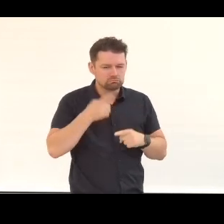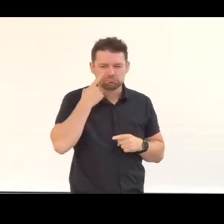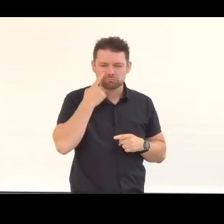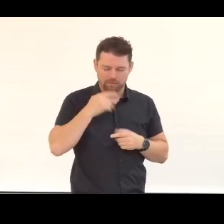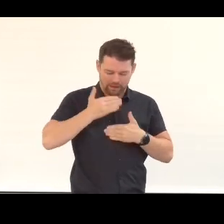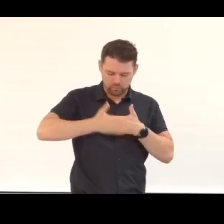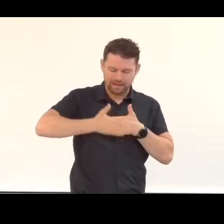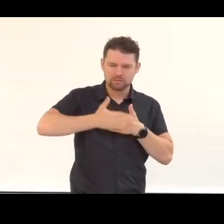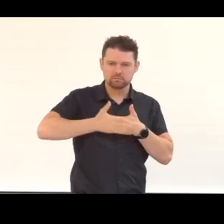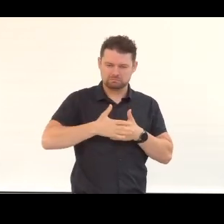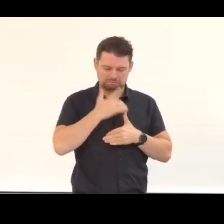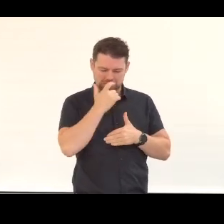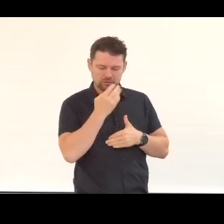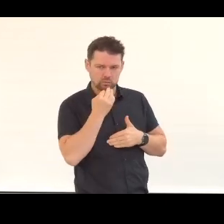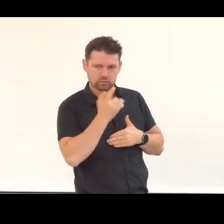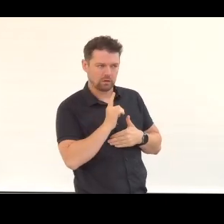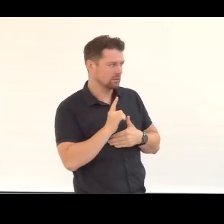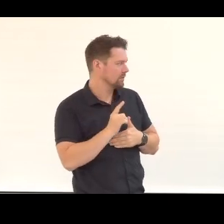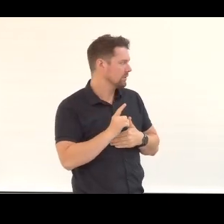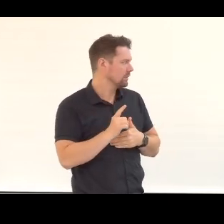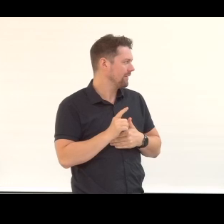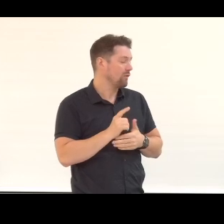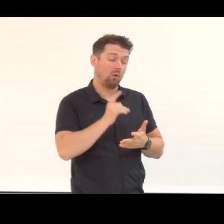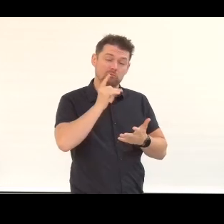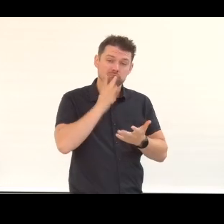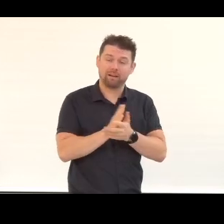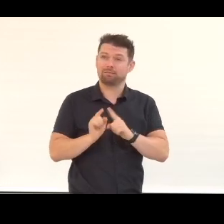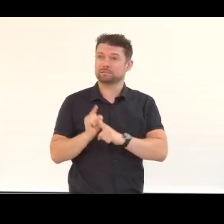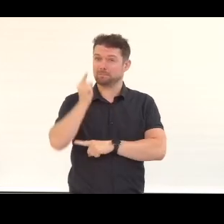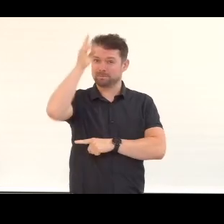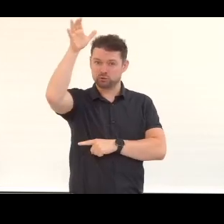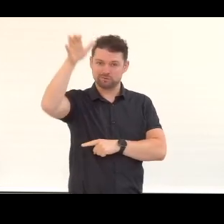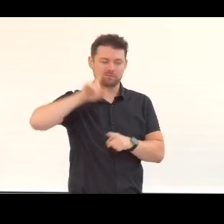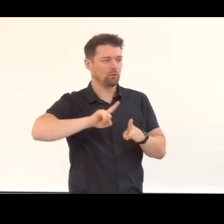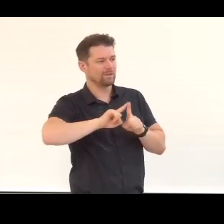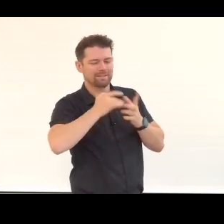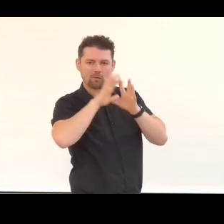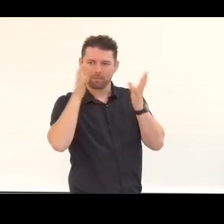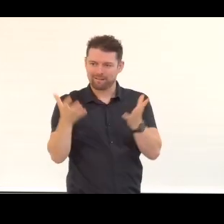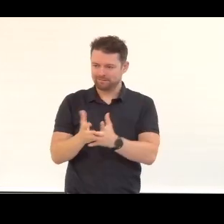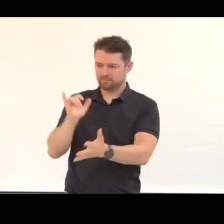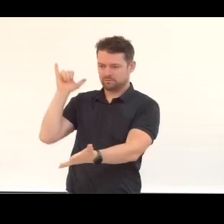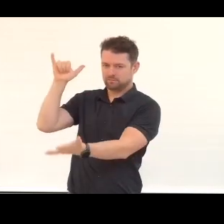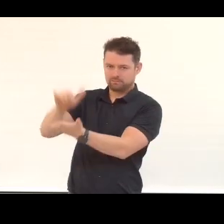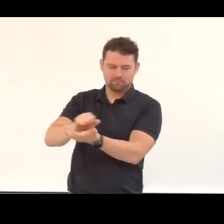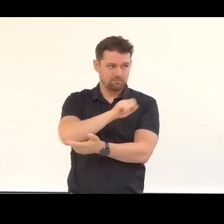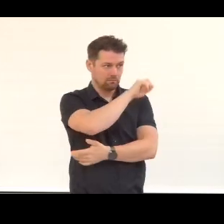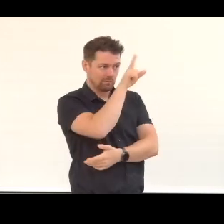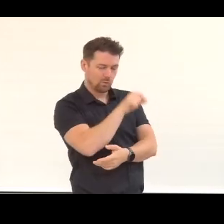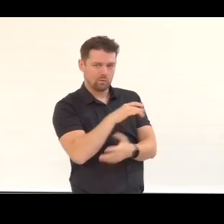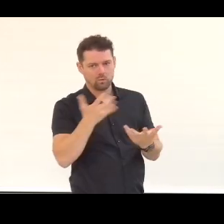of outer layers can be put on spacesuits for actual space missions going to other planetary bodies, so the Moon or